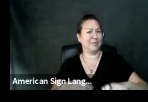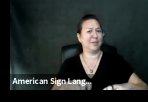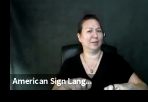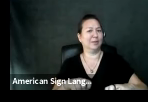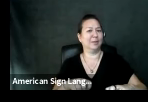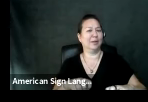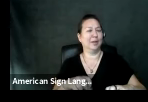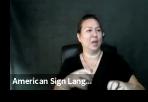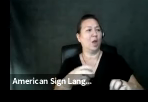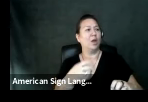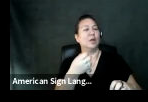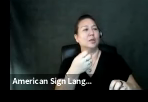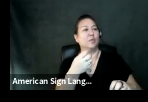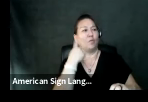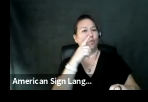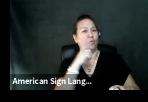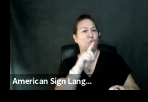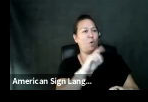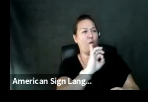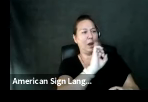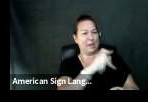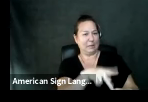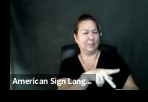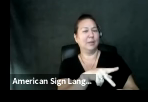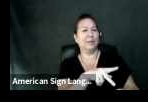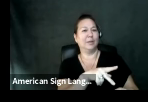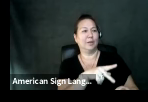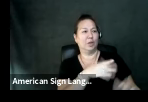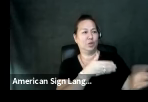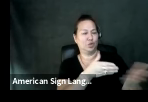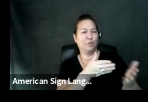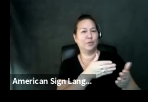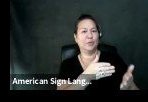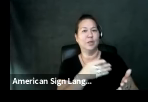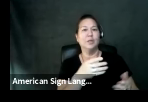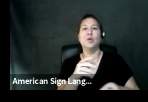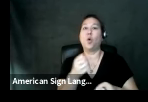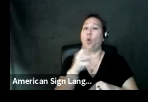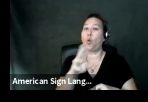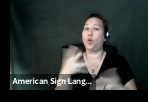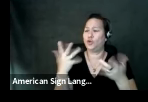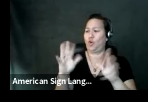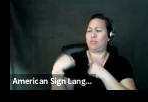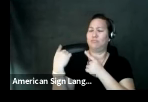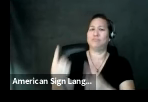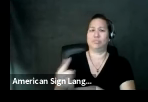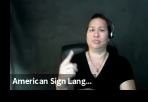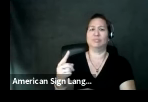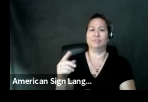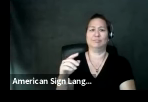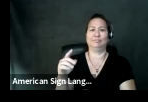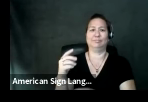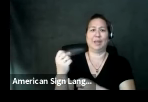already receiving services, you have many rights as a parent. And these rights are called